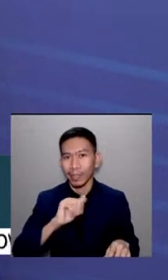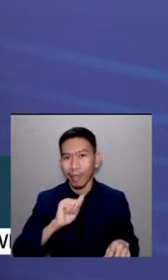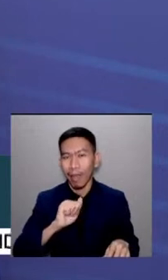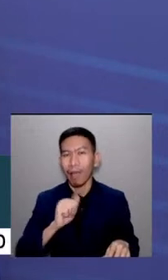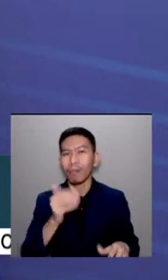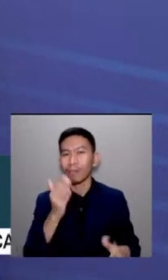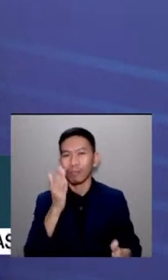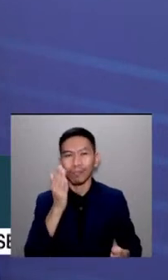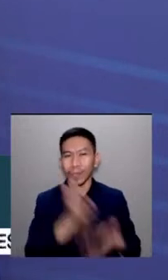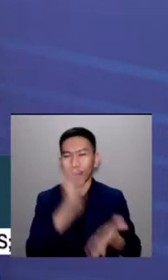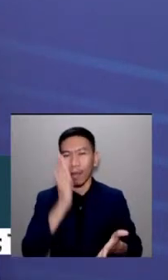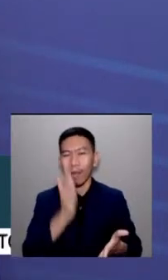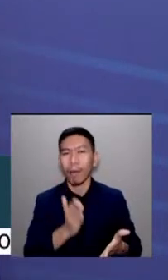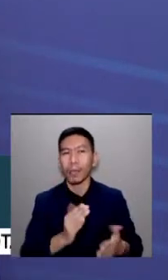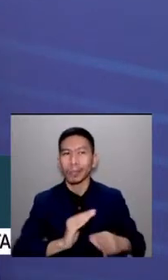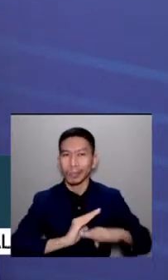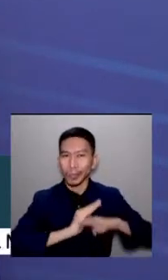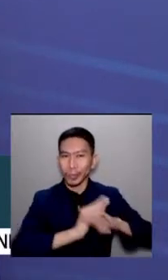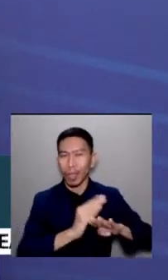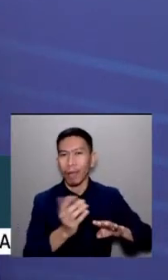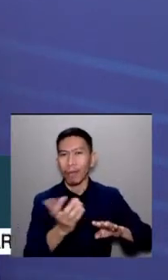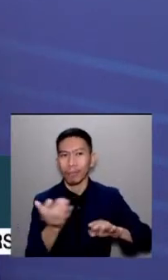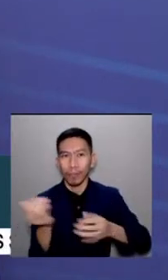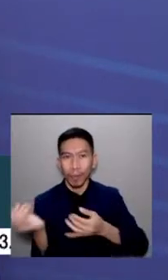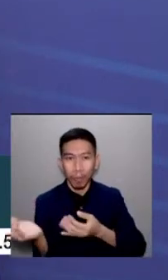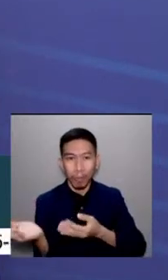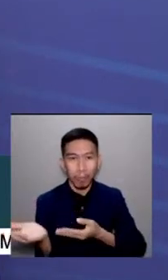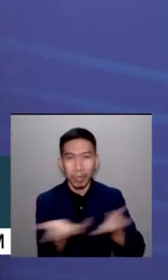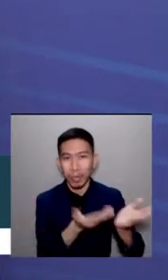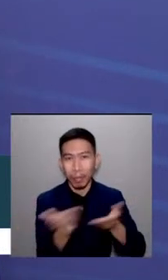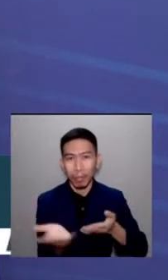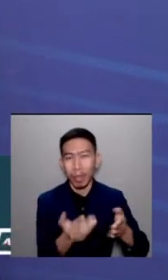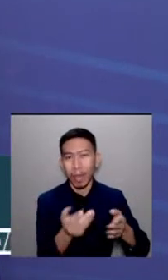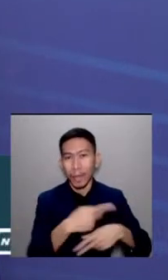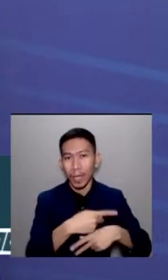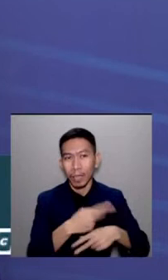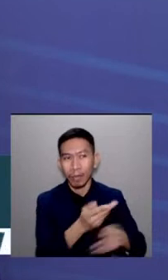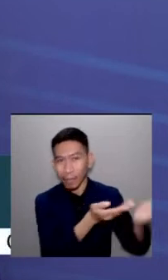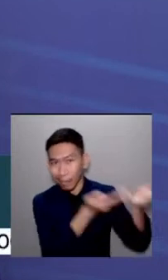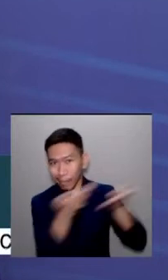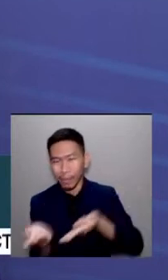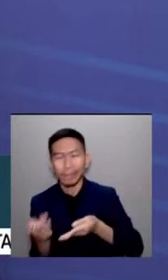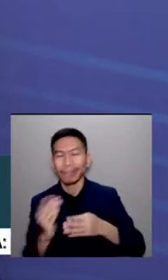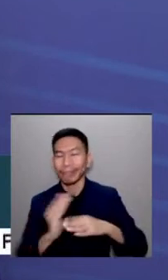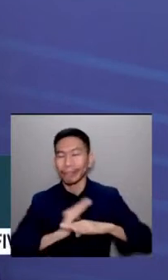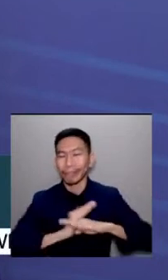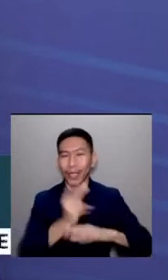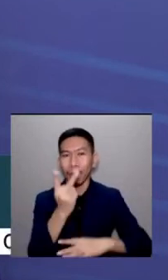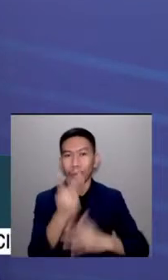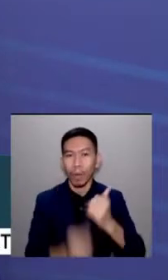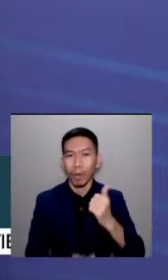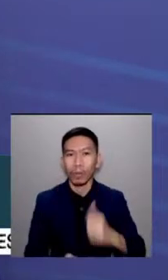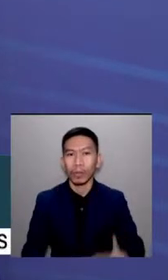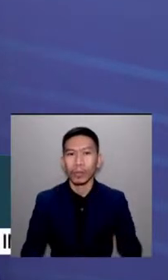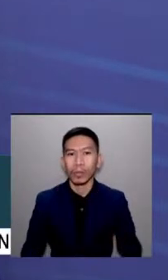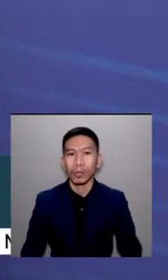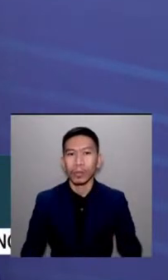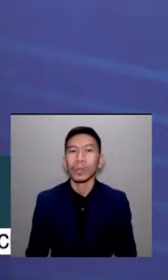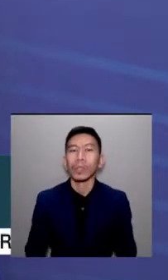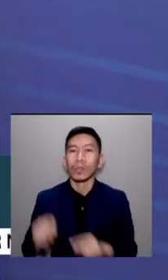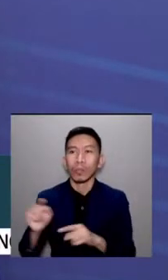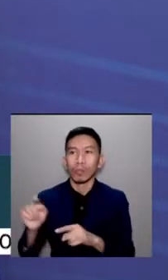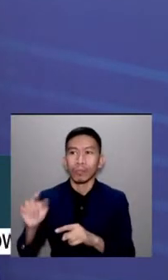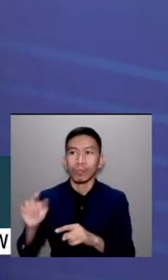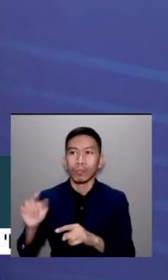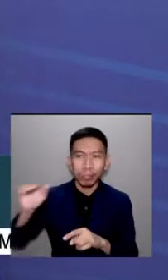Lithuania. Moreover, China is putting pressure on international companies to abandon the use of Lithuanian components